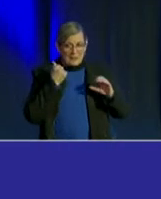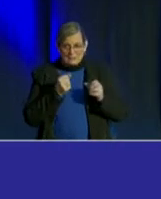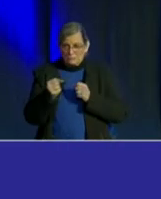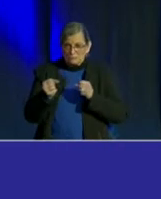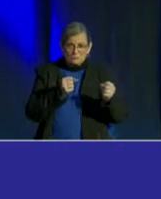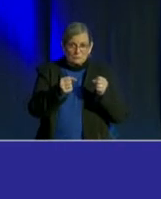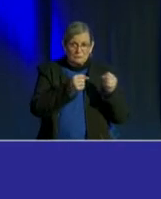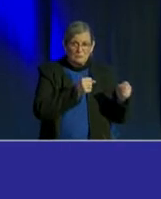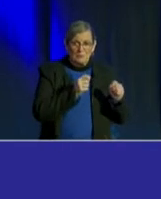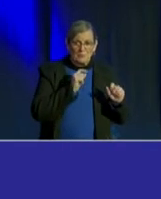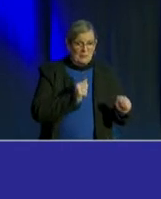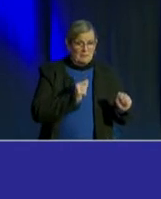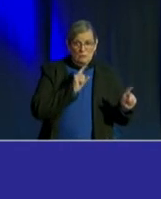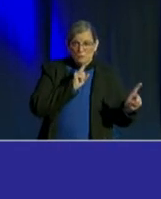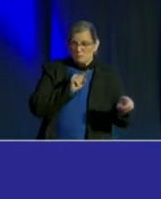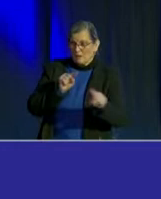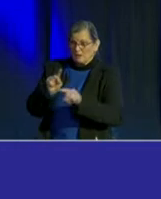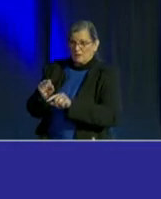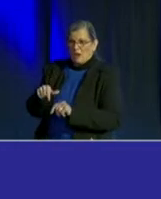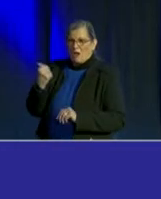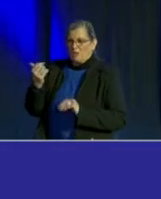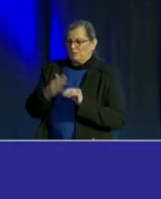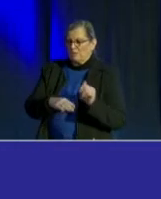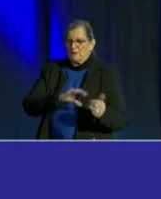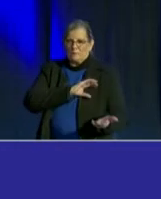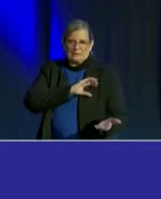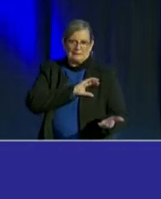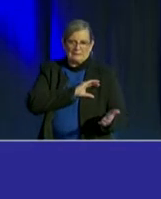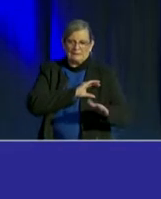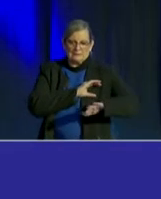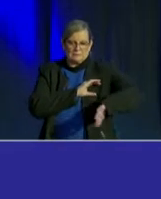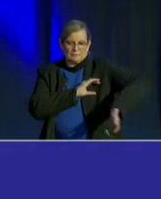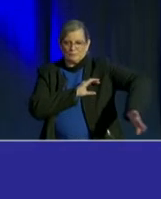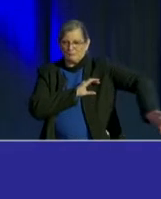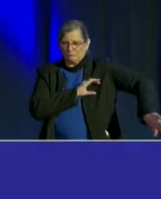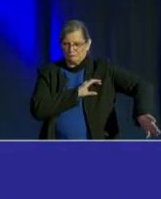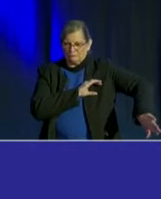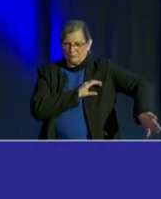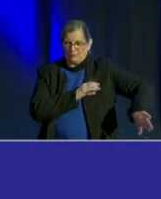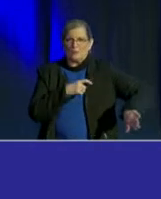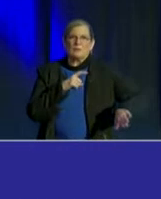respond to things other than police. That is an effort that we'll be looking for this year.